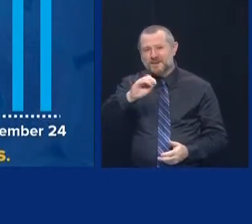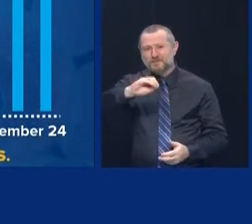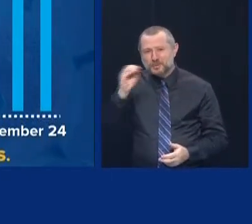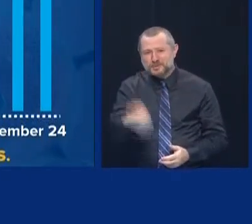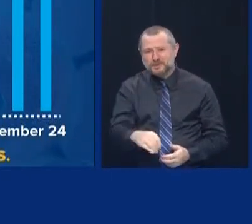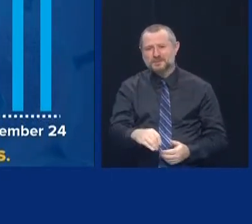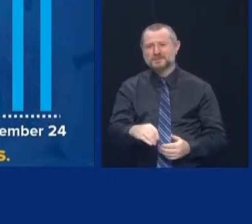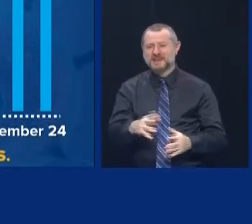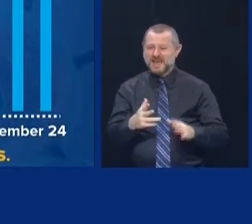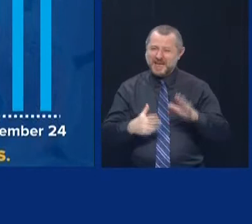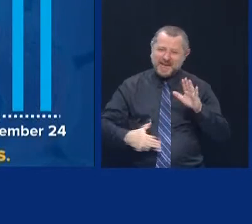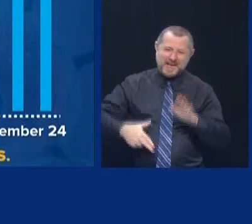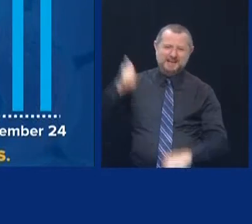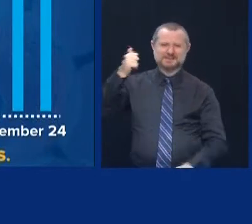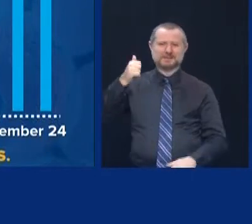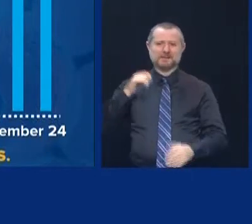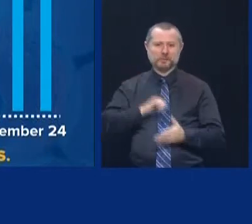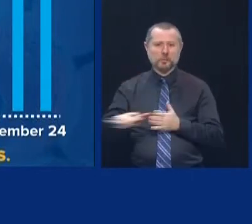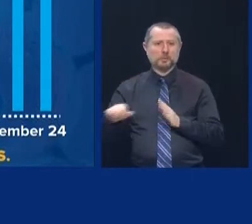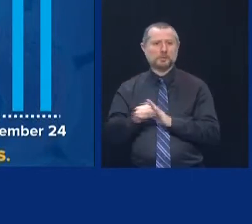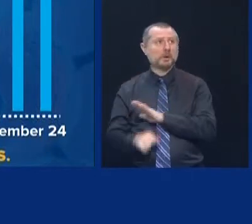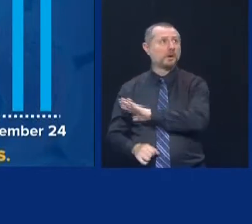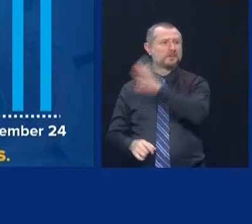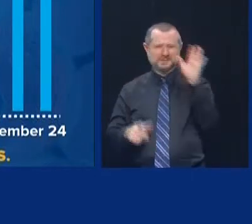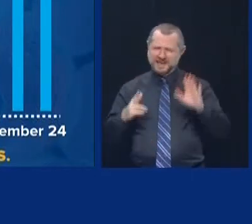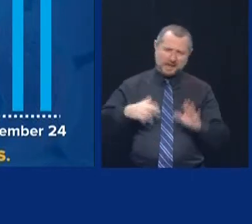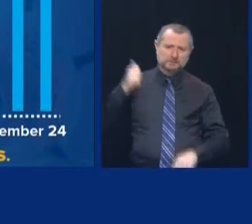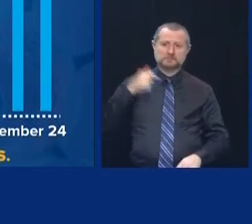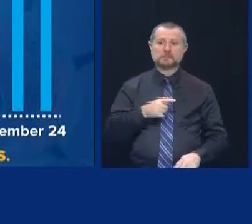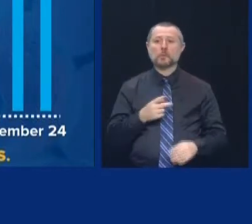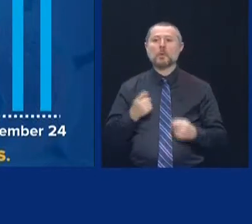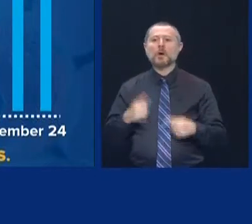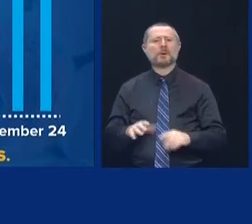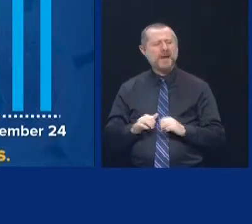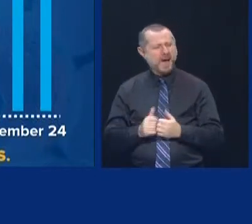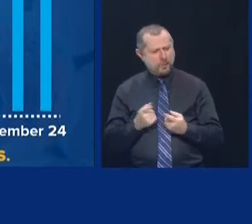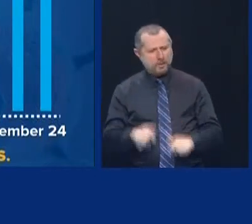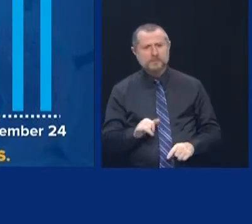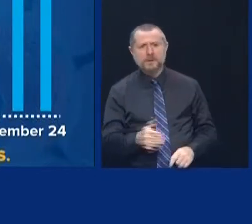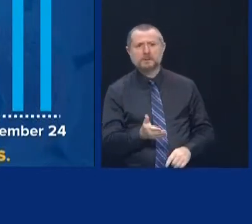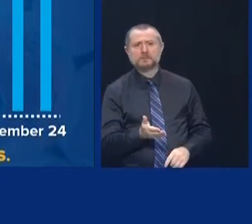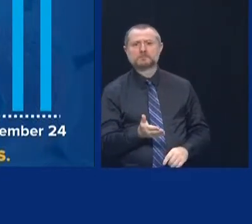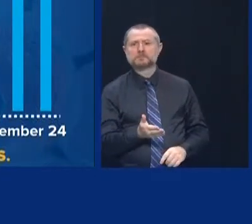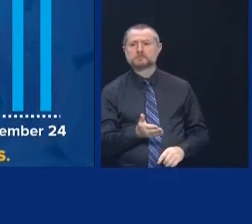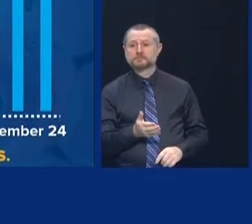What happened? And if they knew what was causing it, why didn't they stop it?